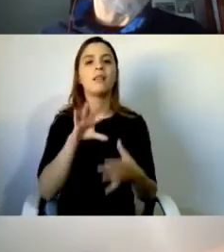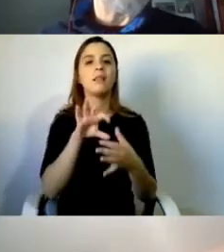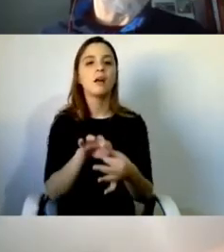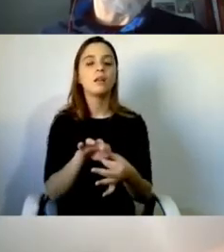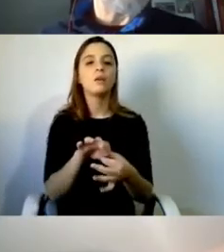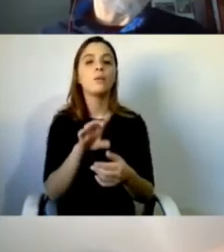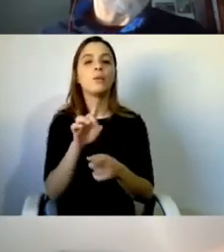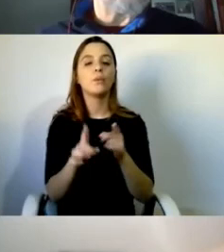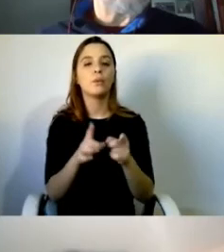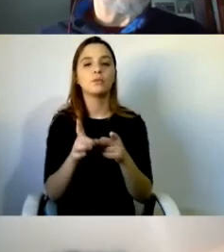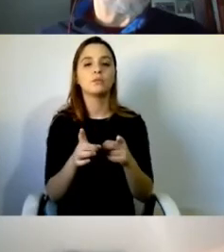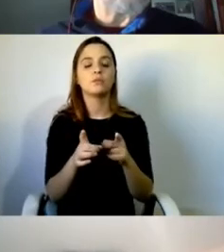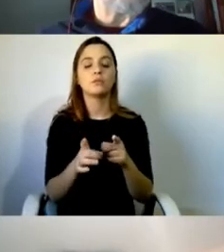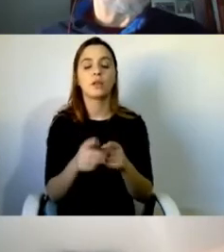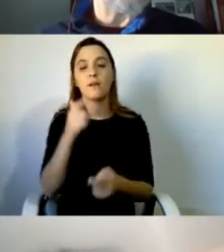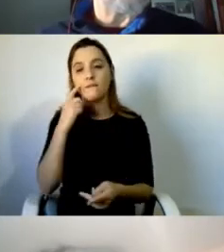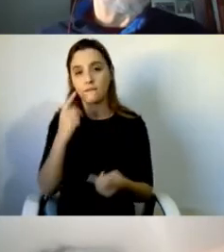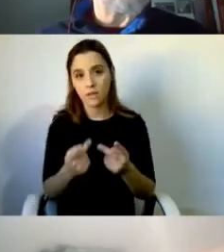of the impairment.